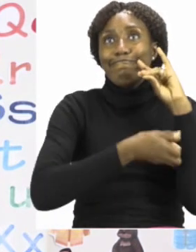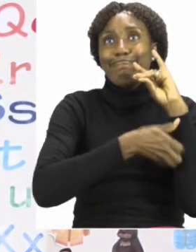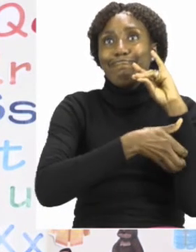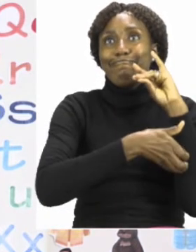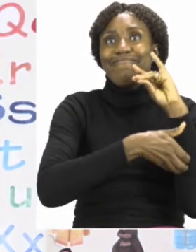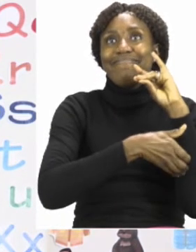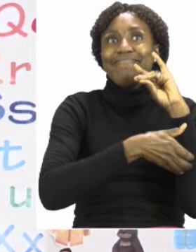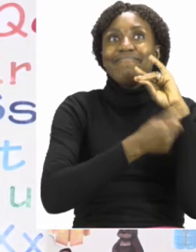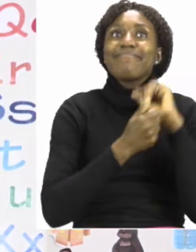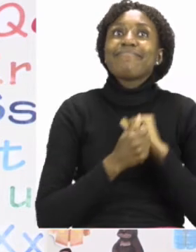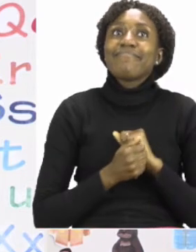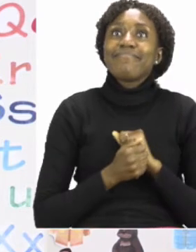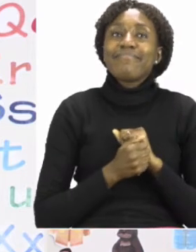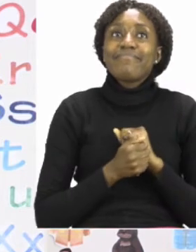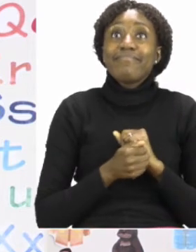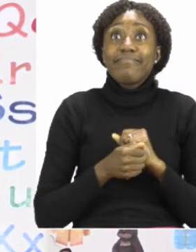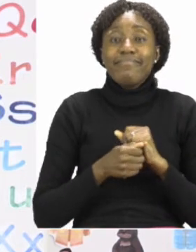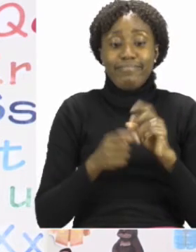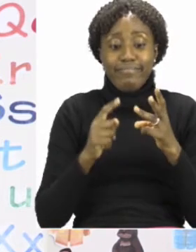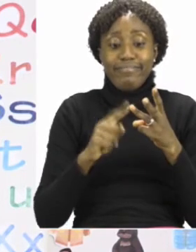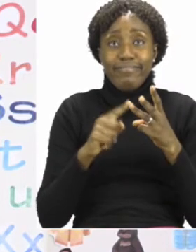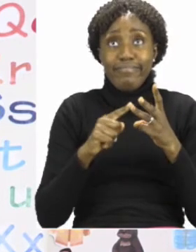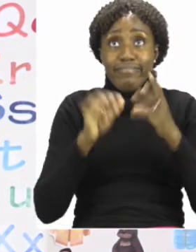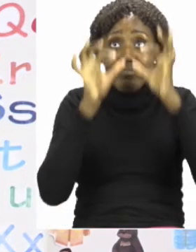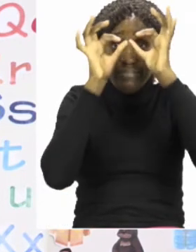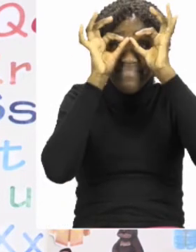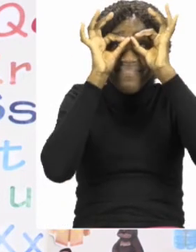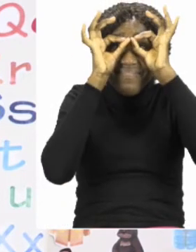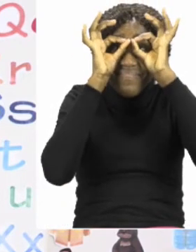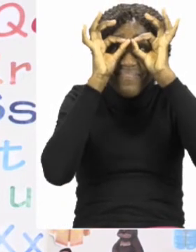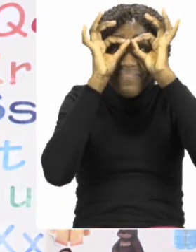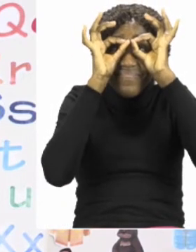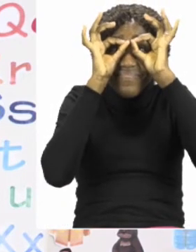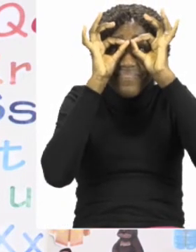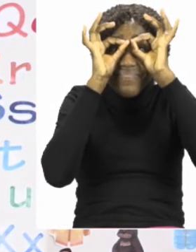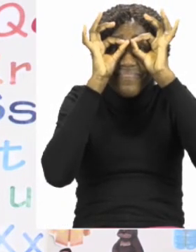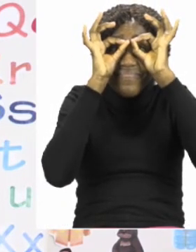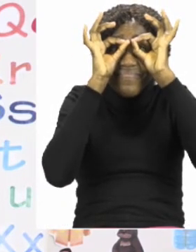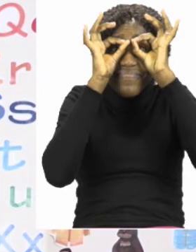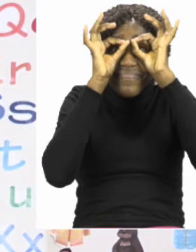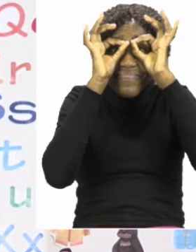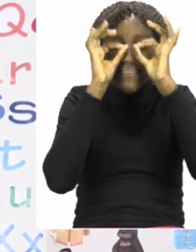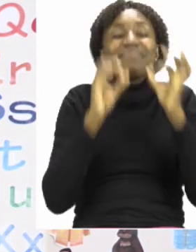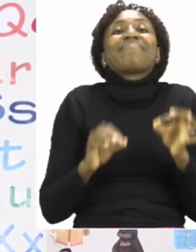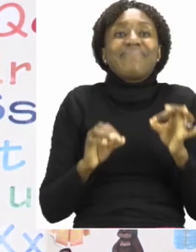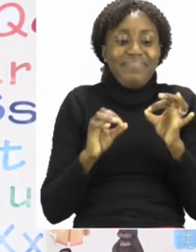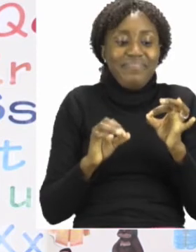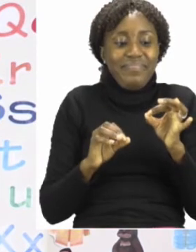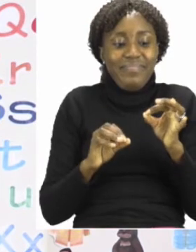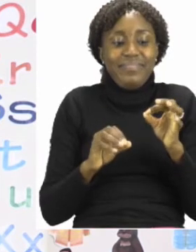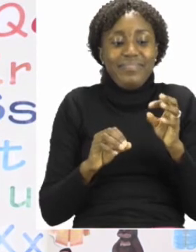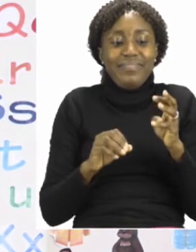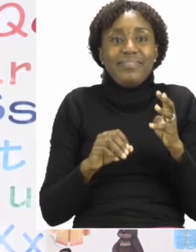monkey. Next to the monkey, we have an owl.